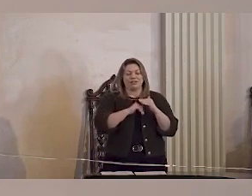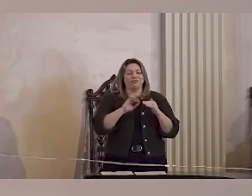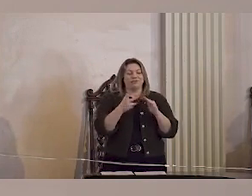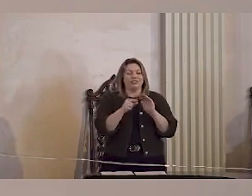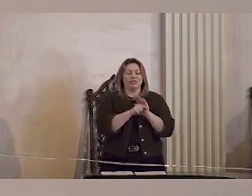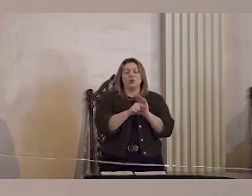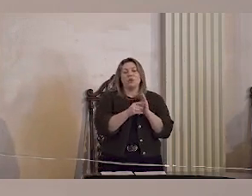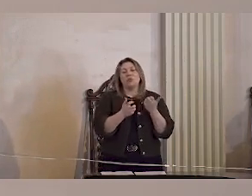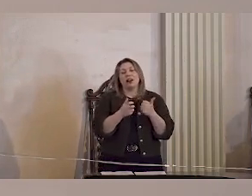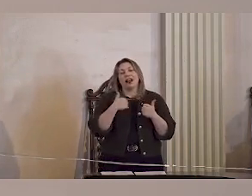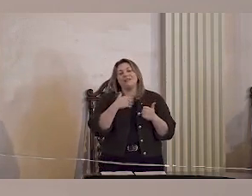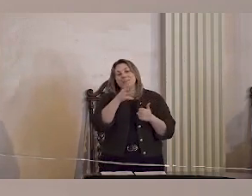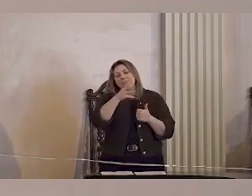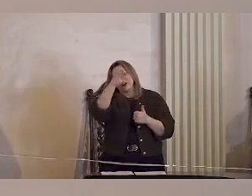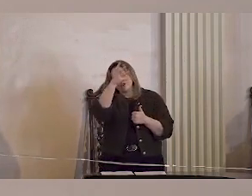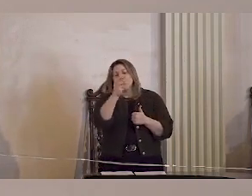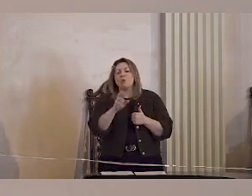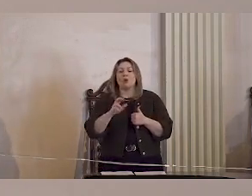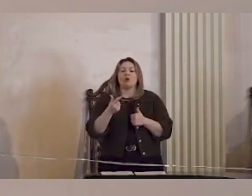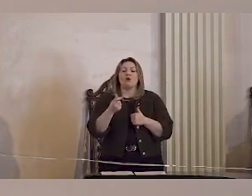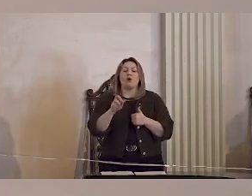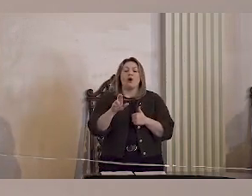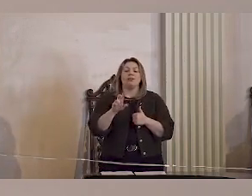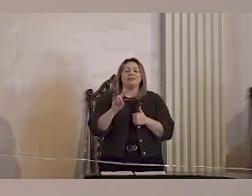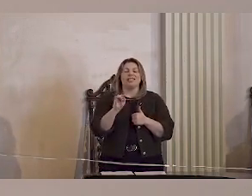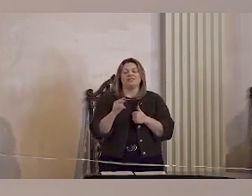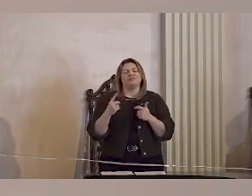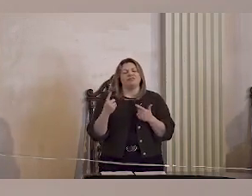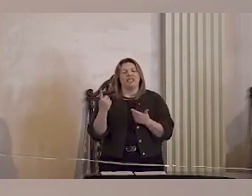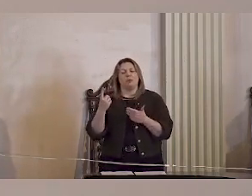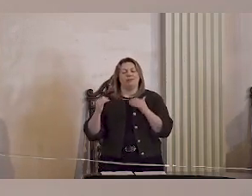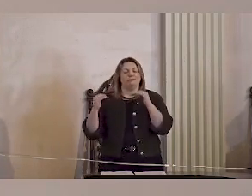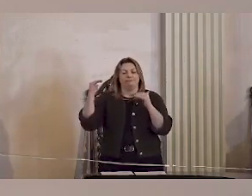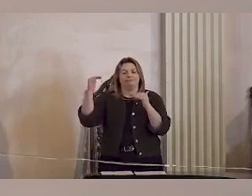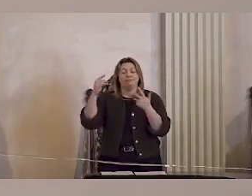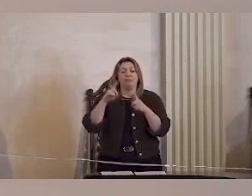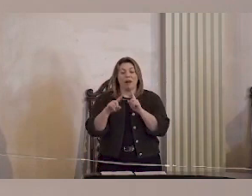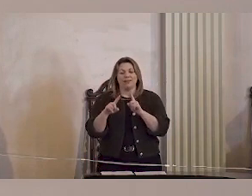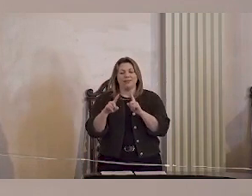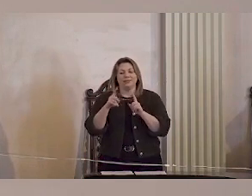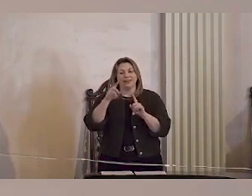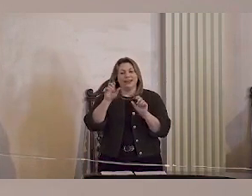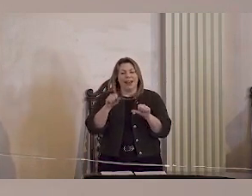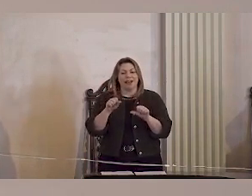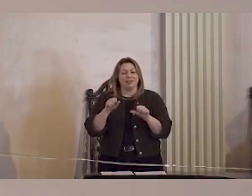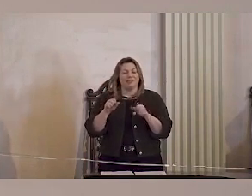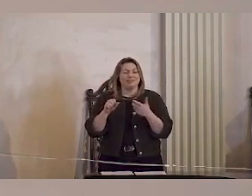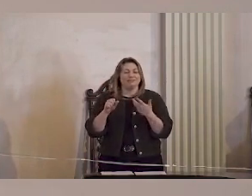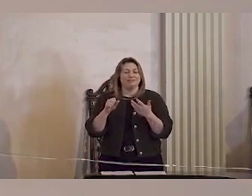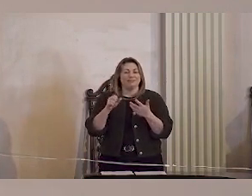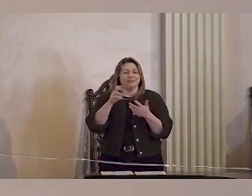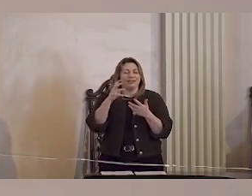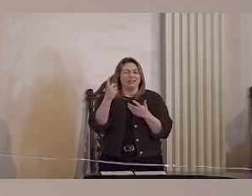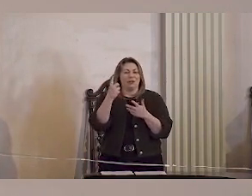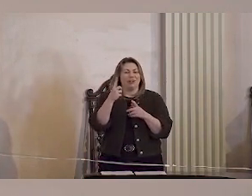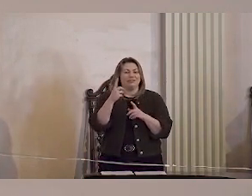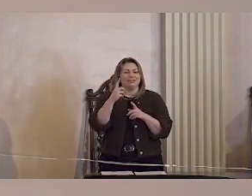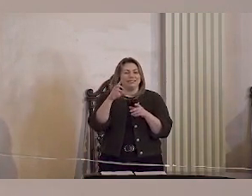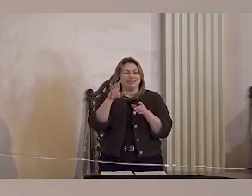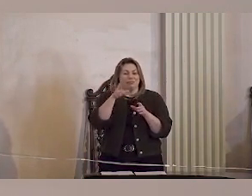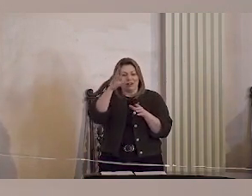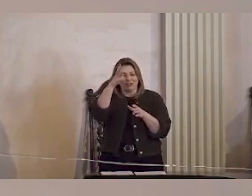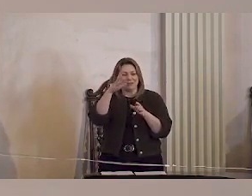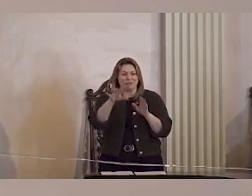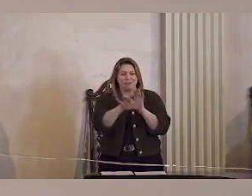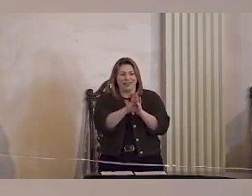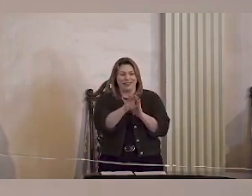would like you to have a parent or guardian, but that can be someone that you parents sort of designate in the room as a trusted person. It